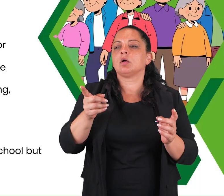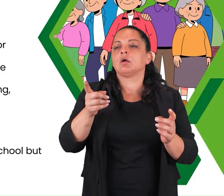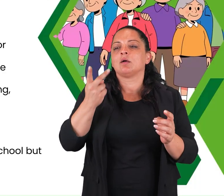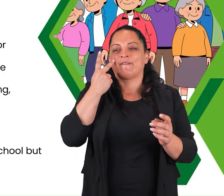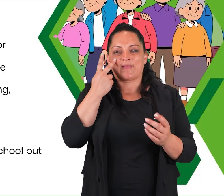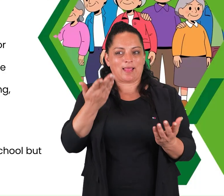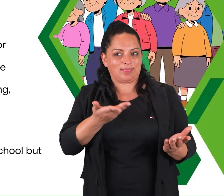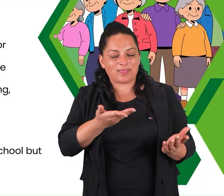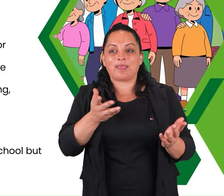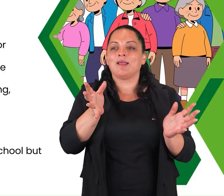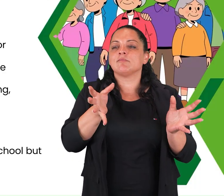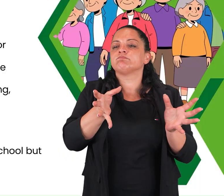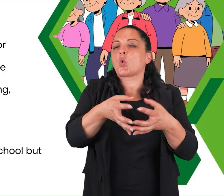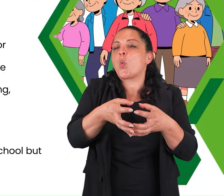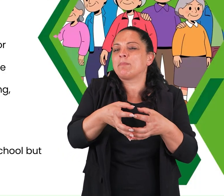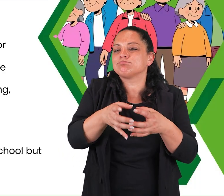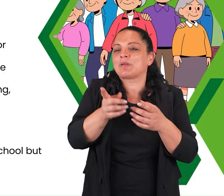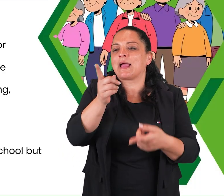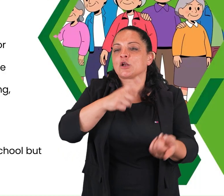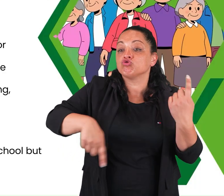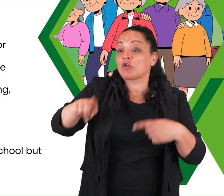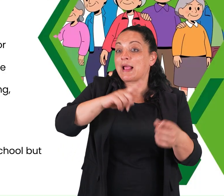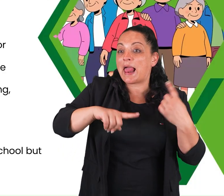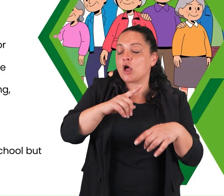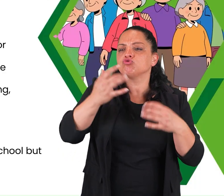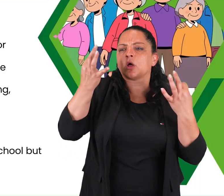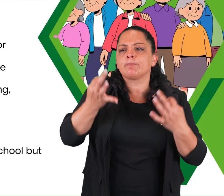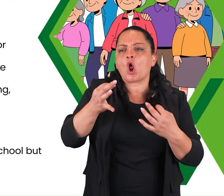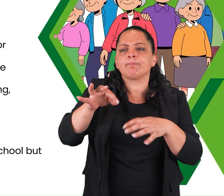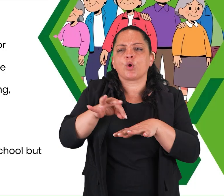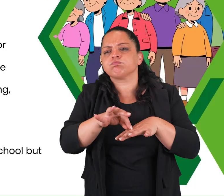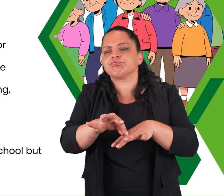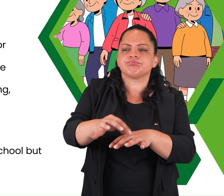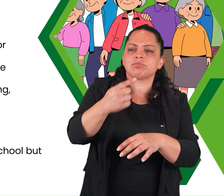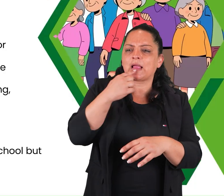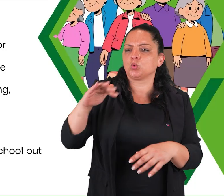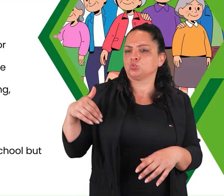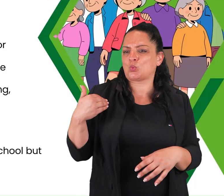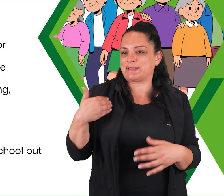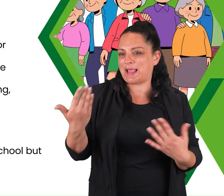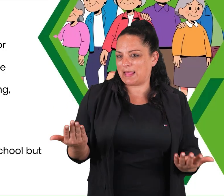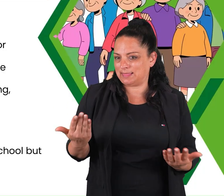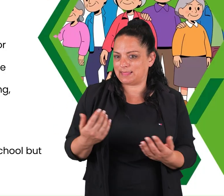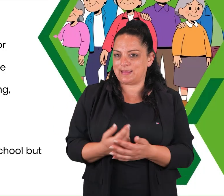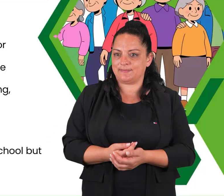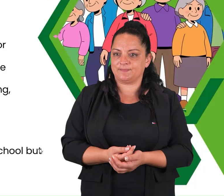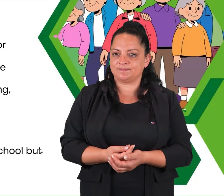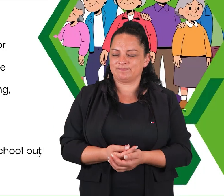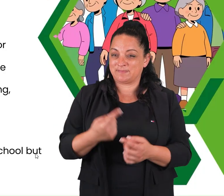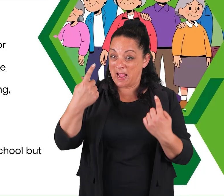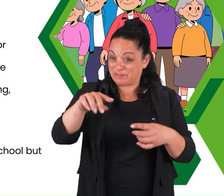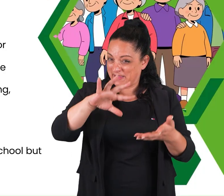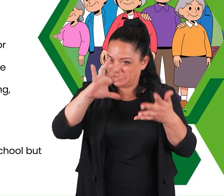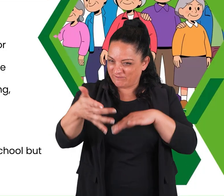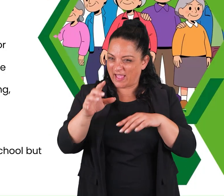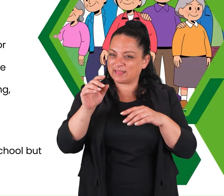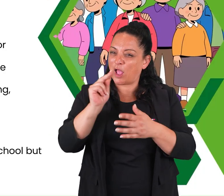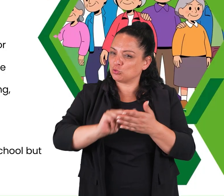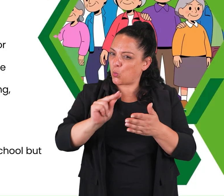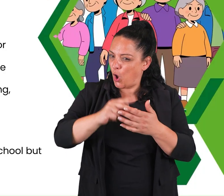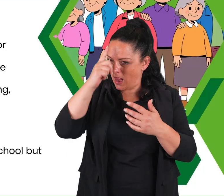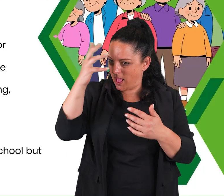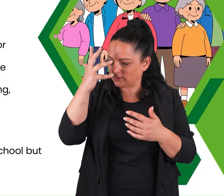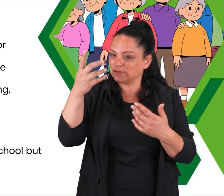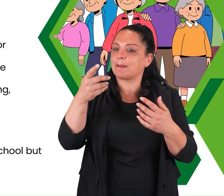a student-led recycling club, which basically this example not only reduces waste at school,